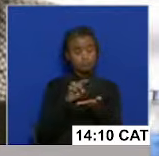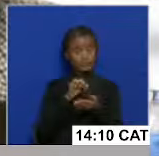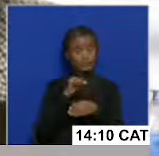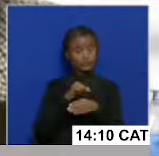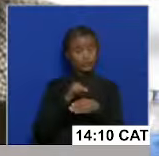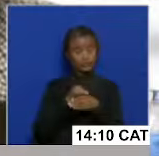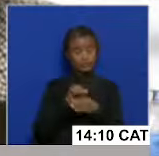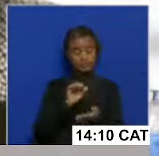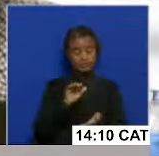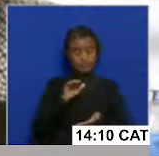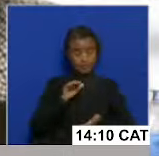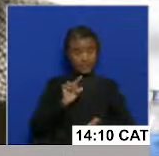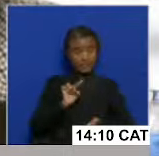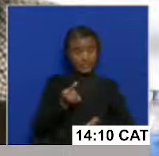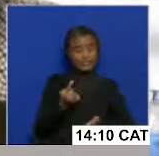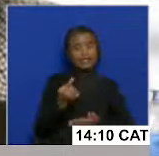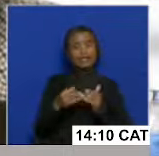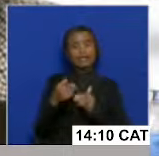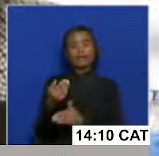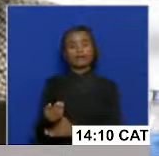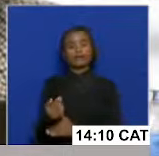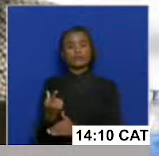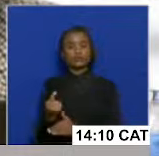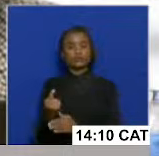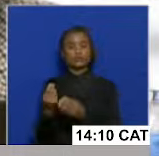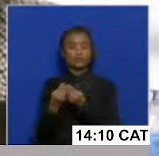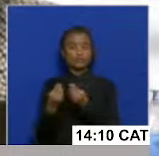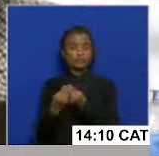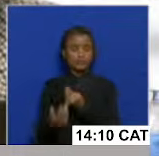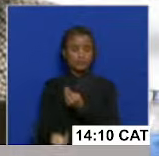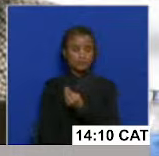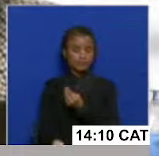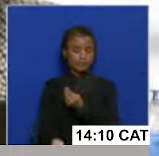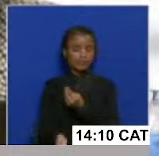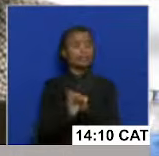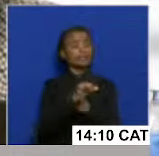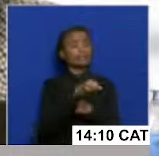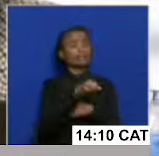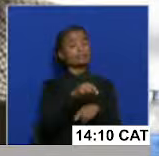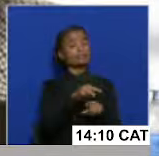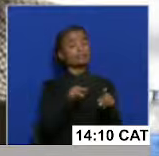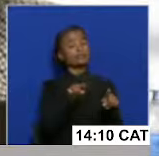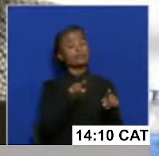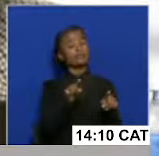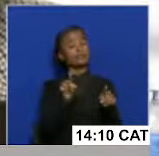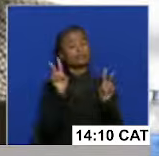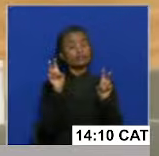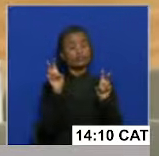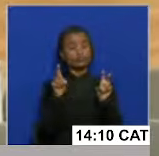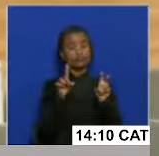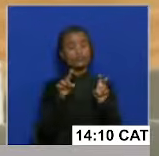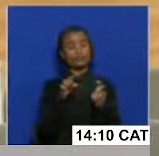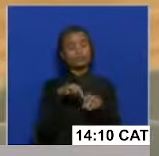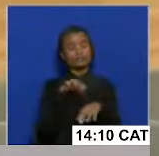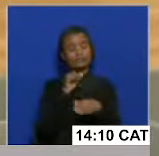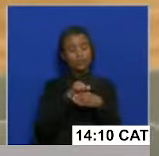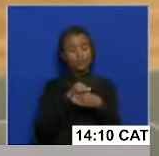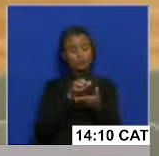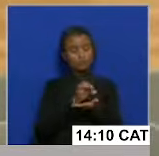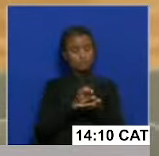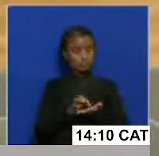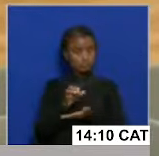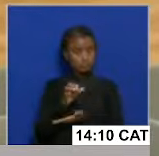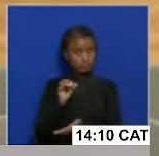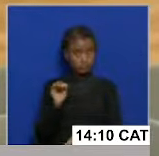speak about the after, so if we leave the issue of the stones and we speak about the after, when you say, let me finalize the Rosebank 13